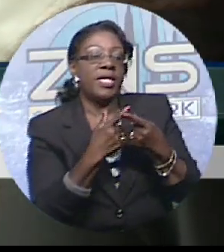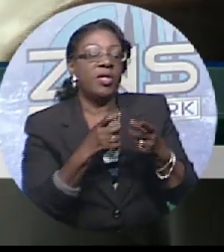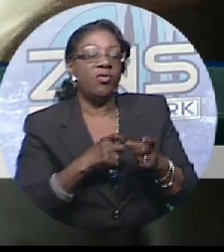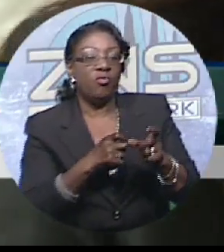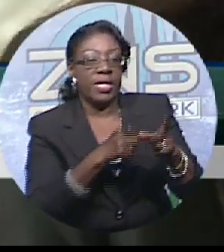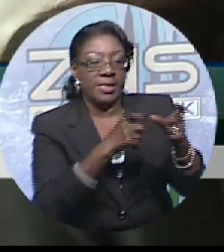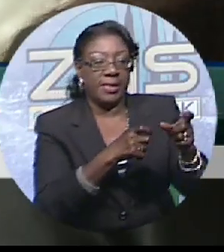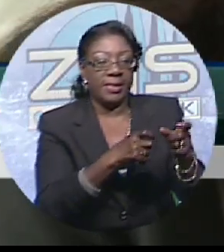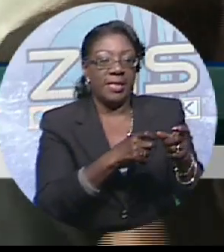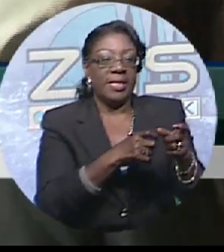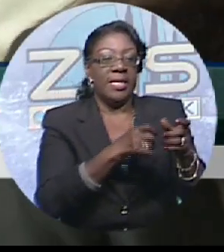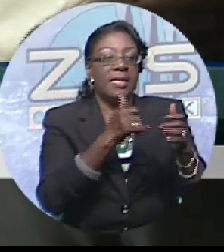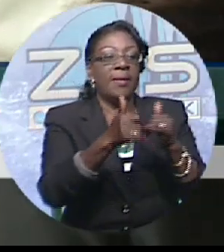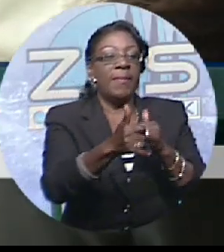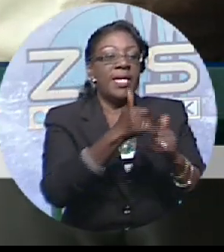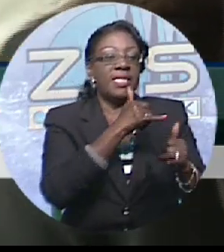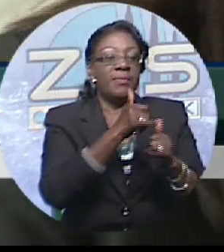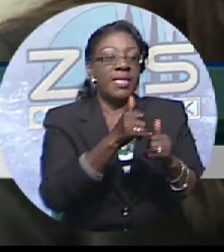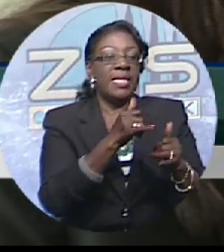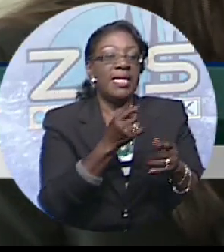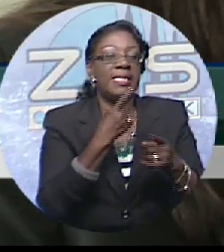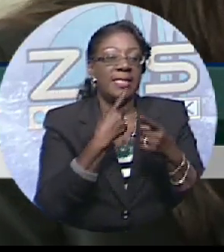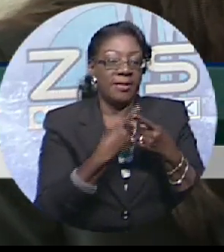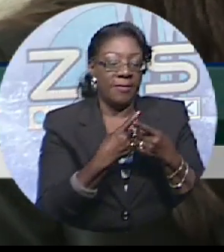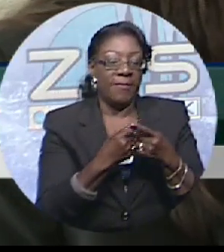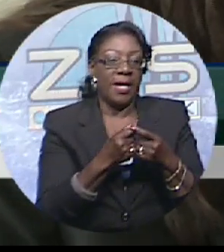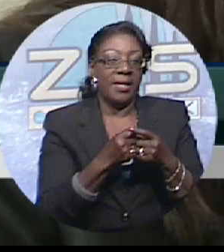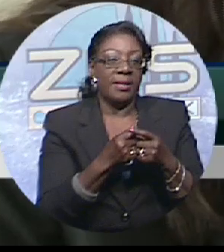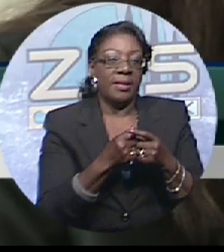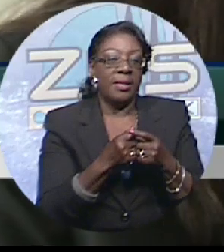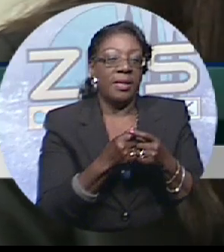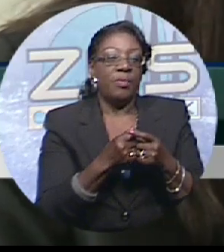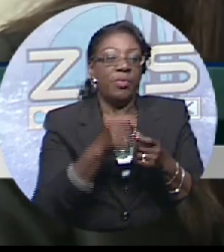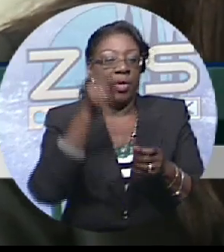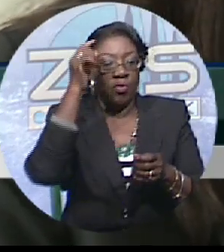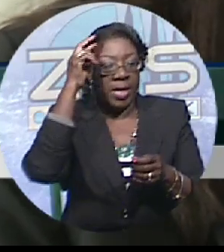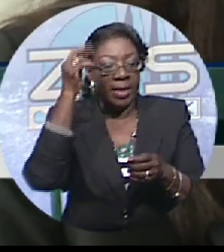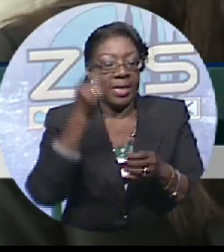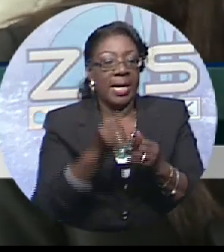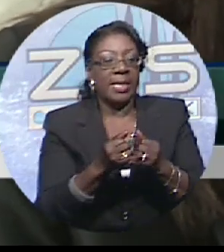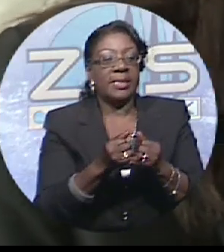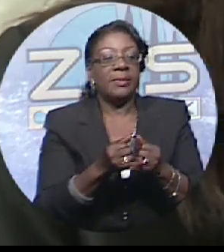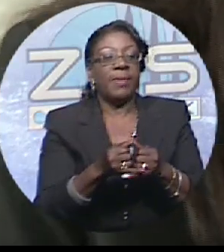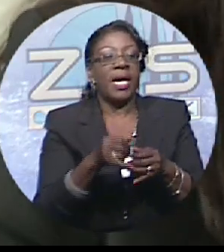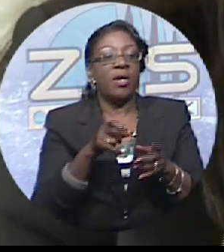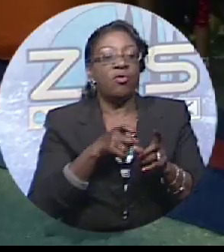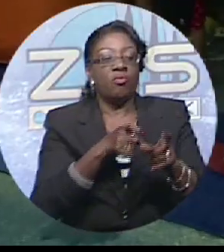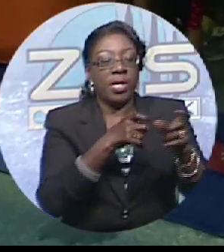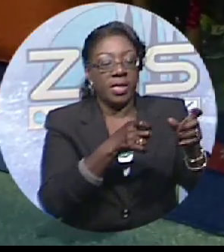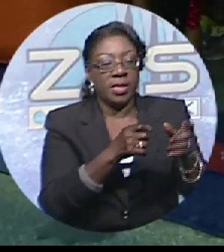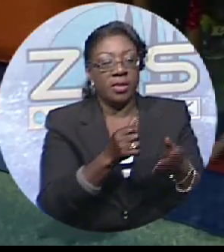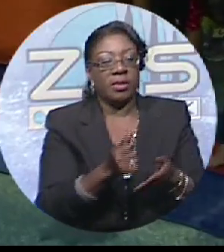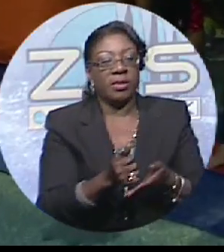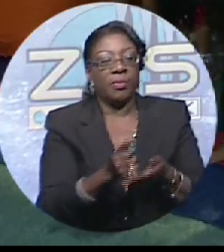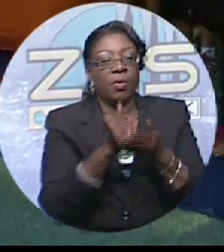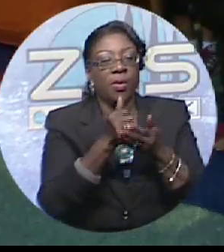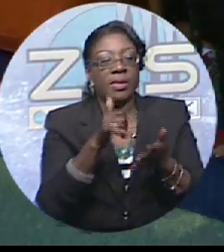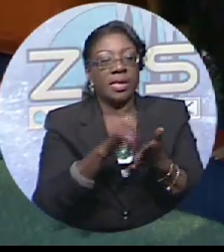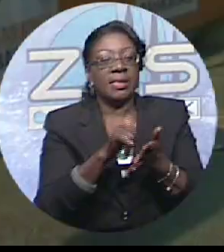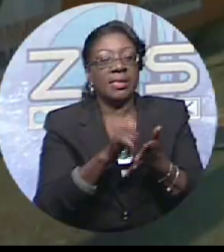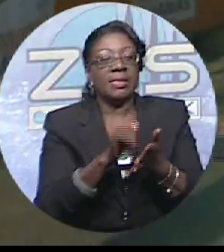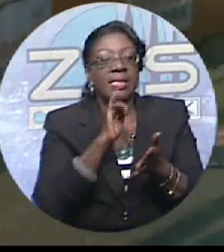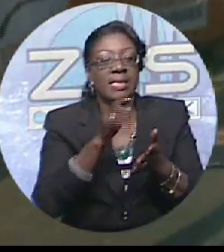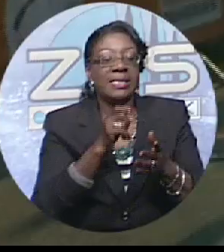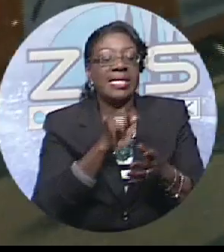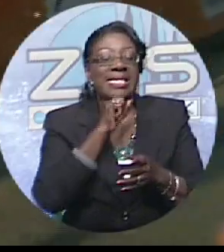the course measurement is certified. Being recognized by Runners World, of course, supports that this is a